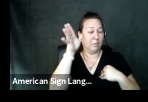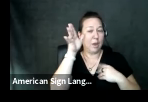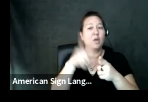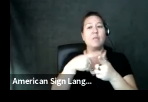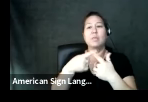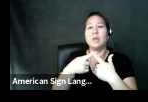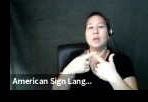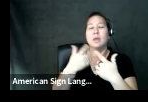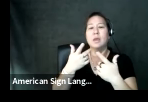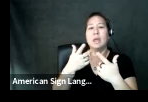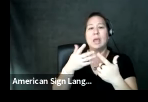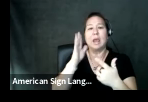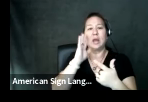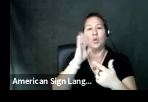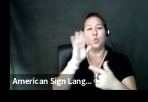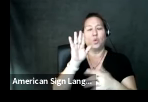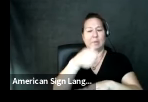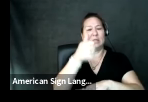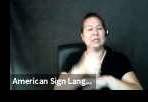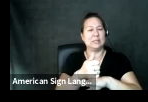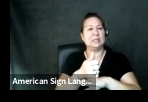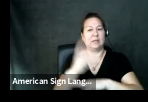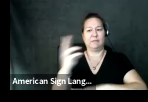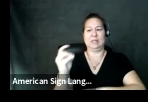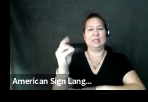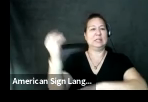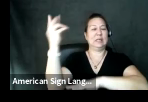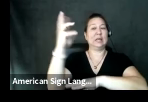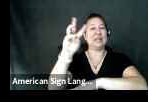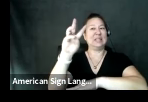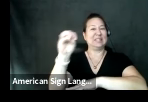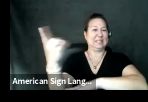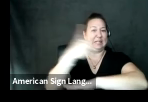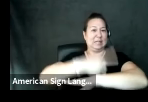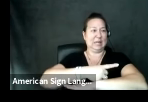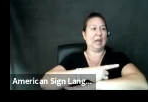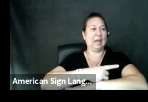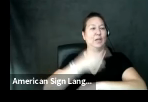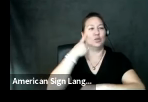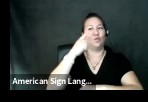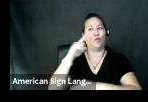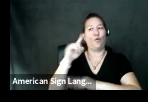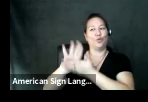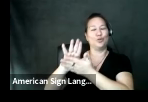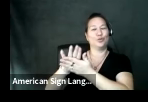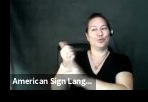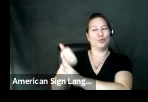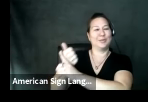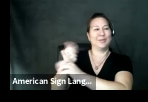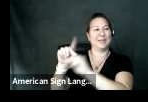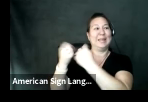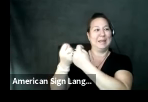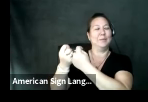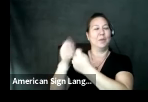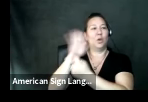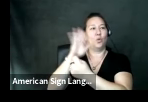school 60 days to complete that assessment, prepare reports for consideration, and then meet